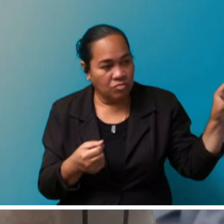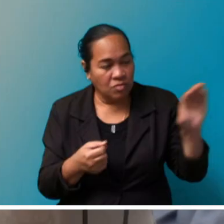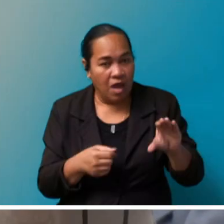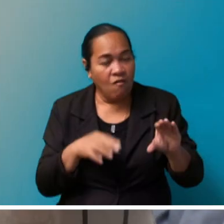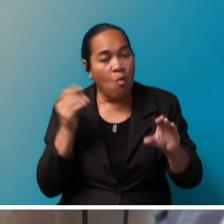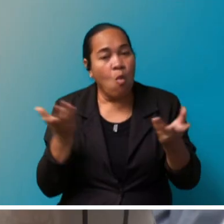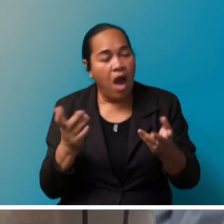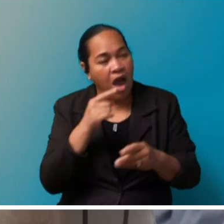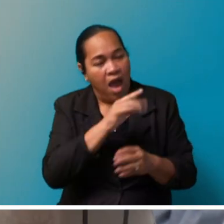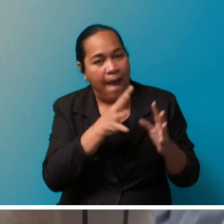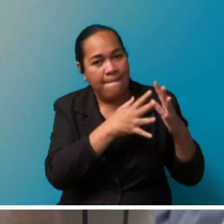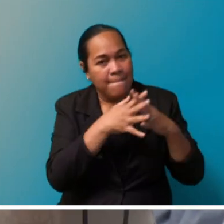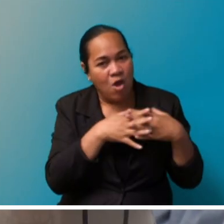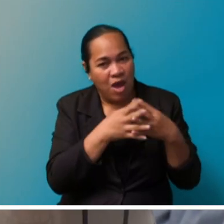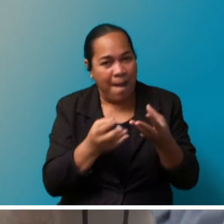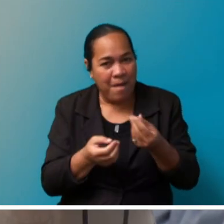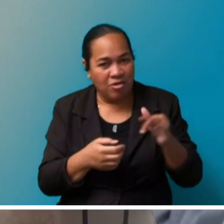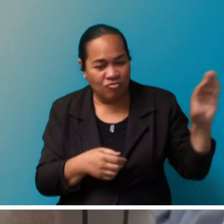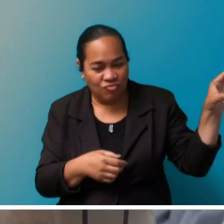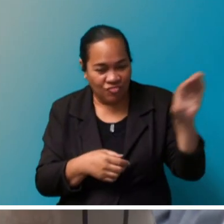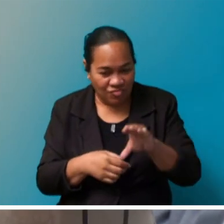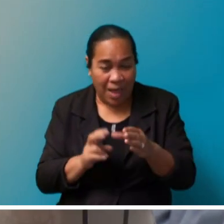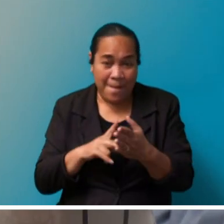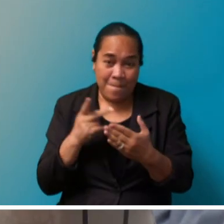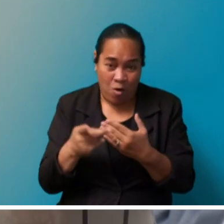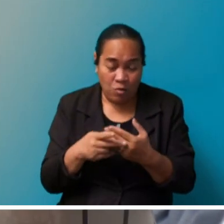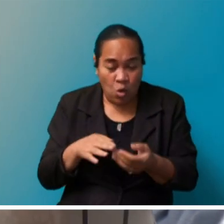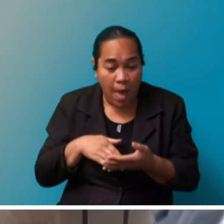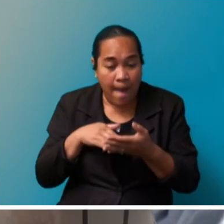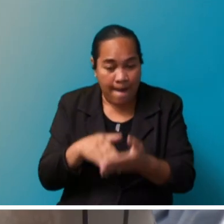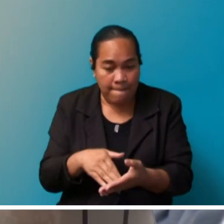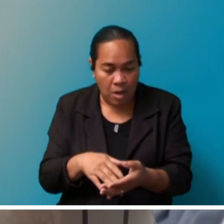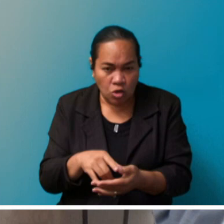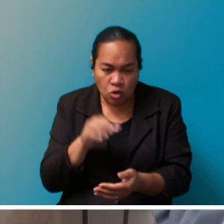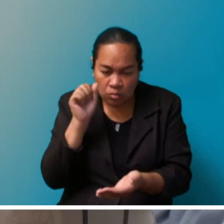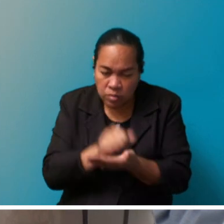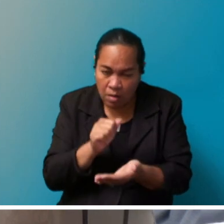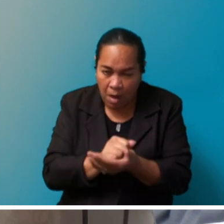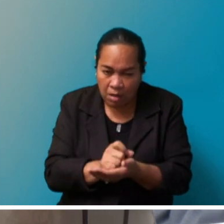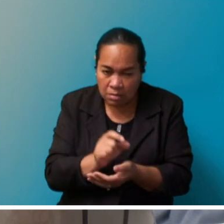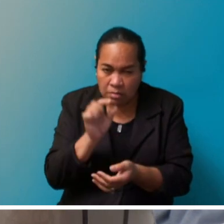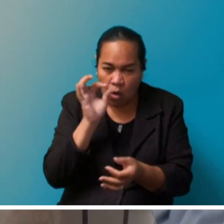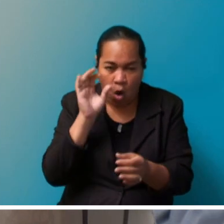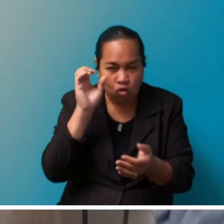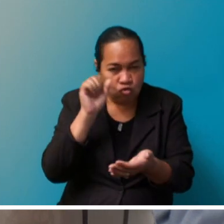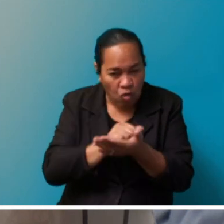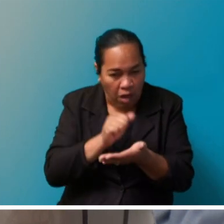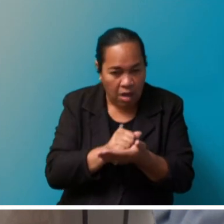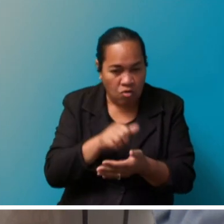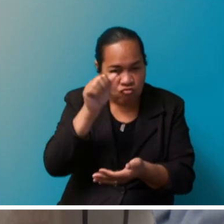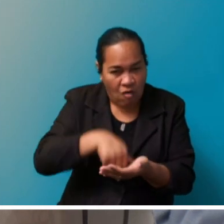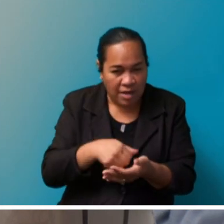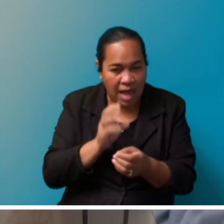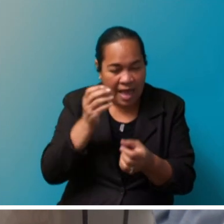of America. This program aims to enhance the accuracy and accessibility of flood and cyclone forecasts